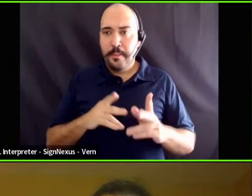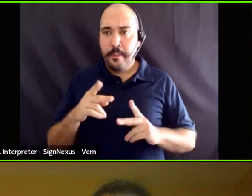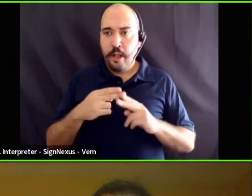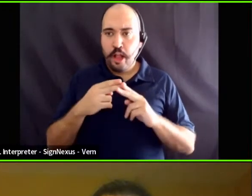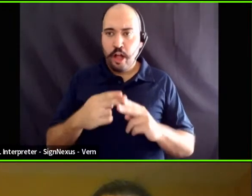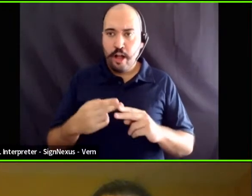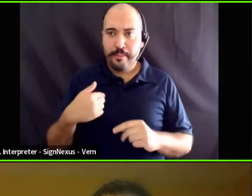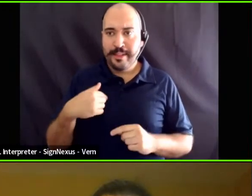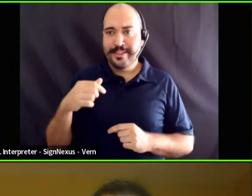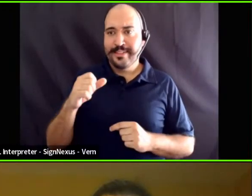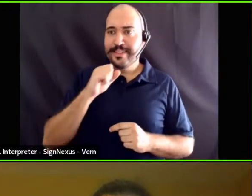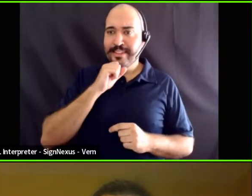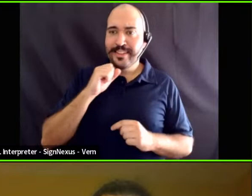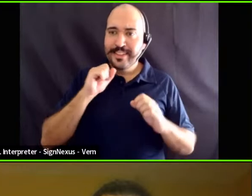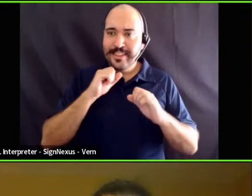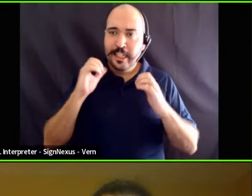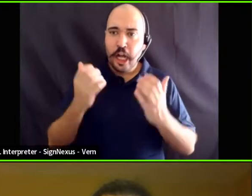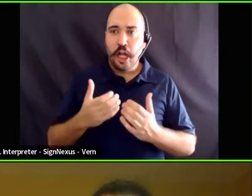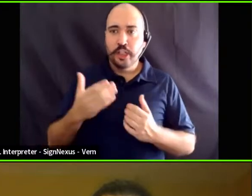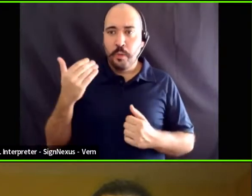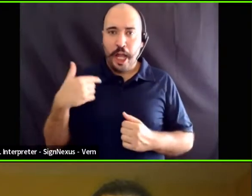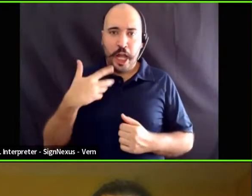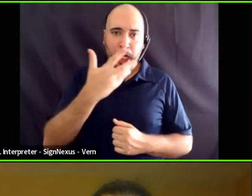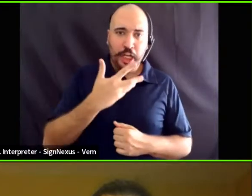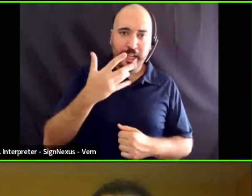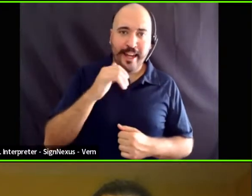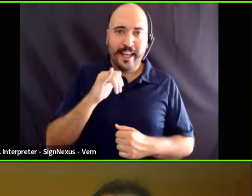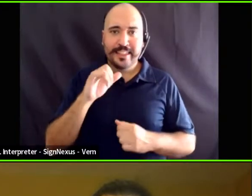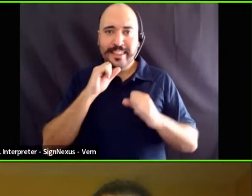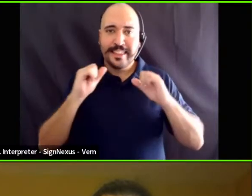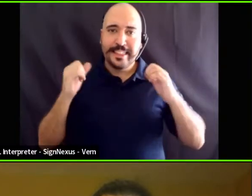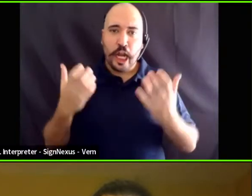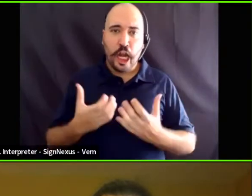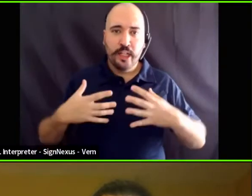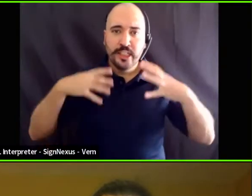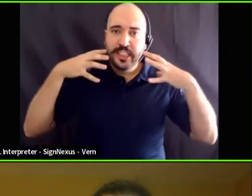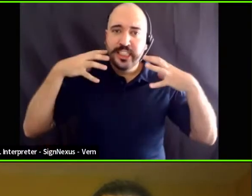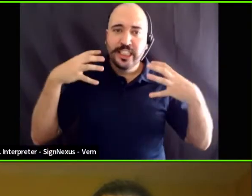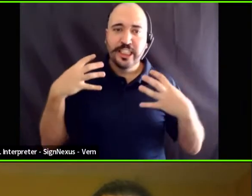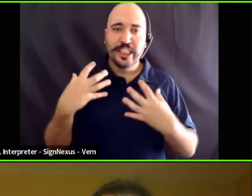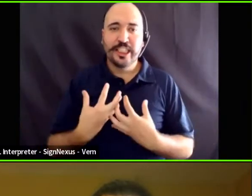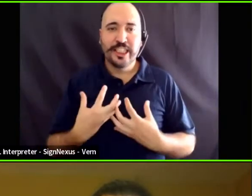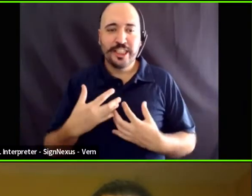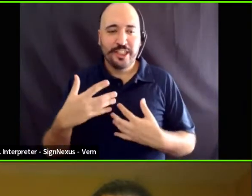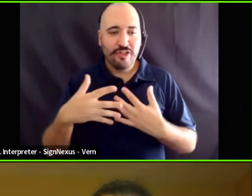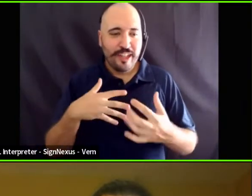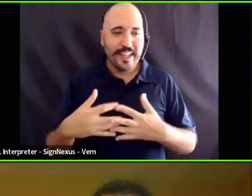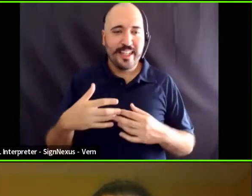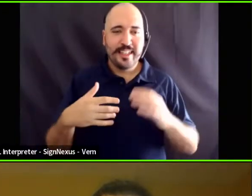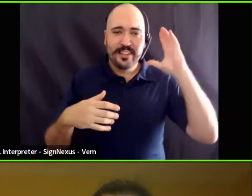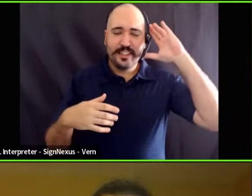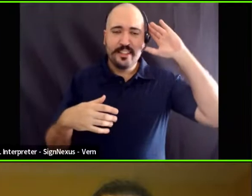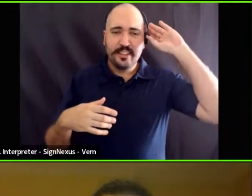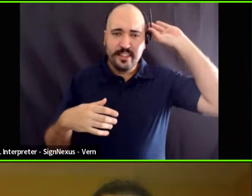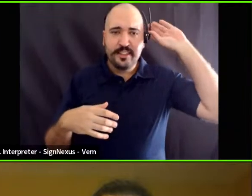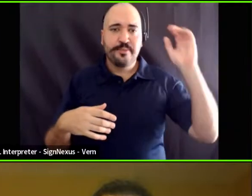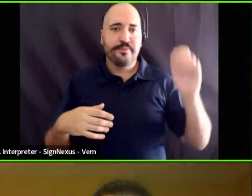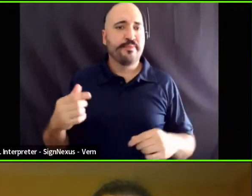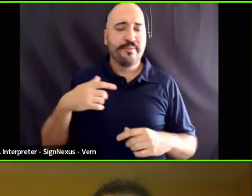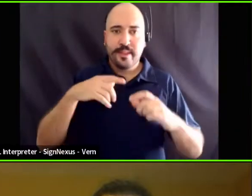Santa because I kind of look like Santa. I've got a long gray beard, glasses,